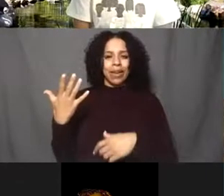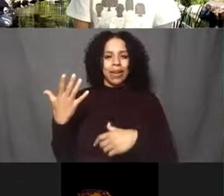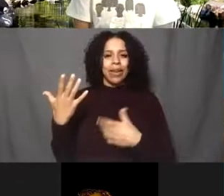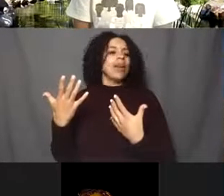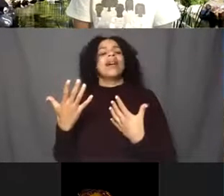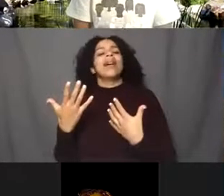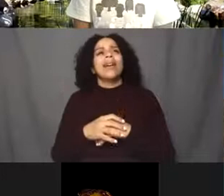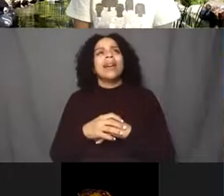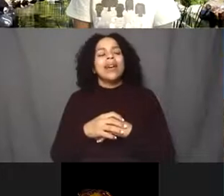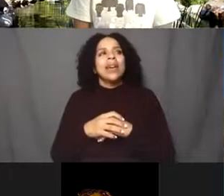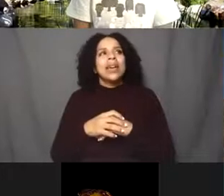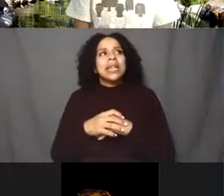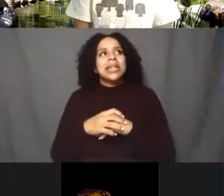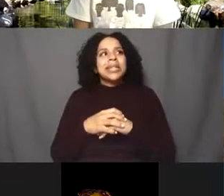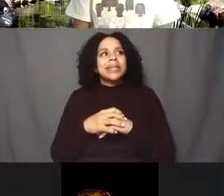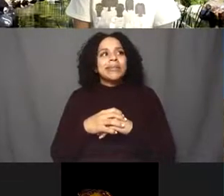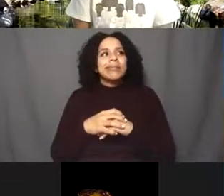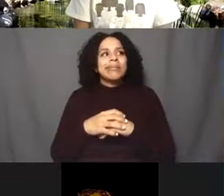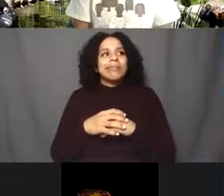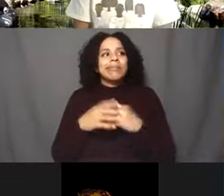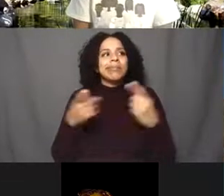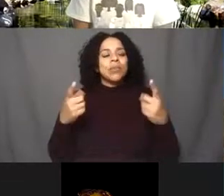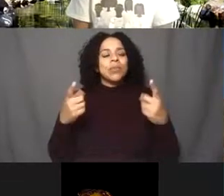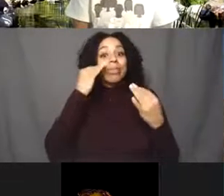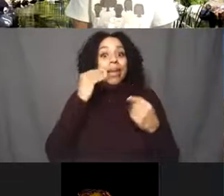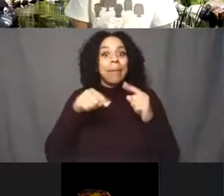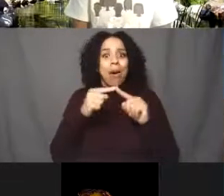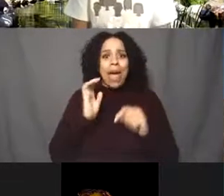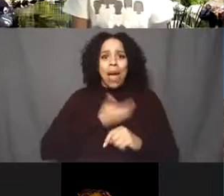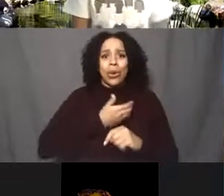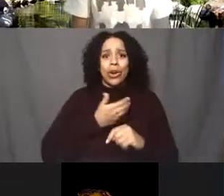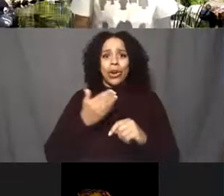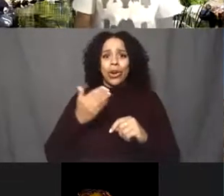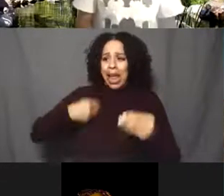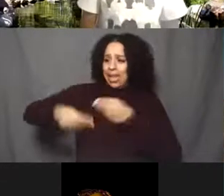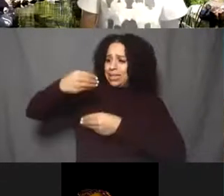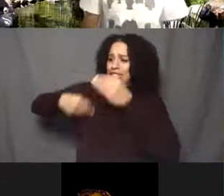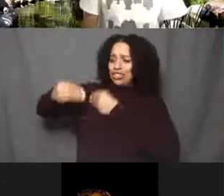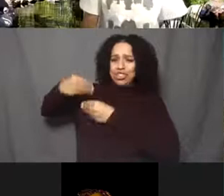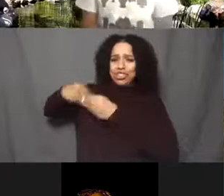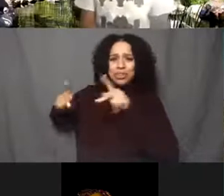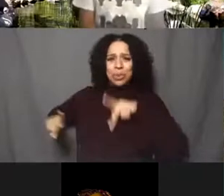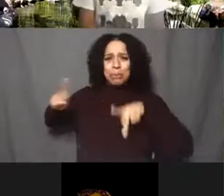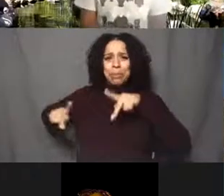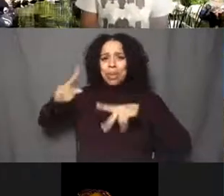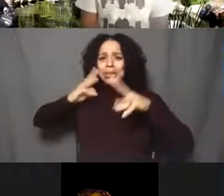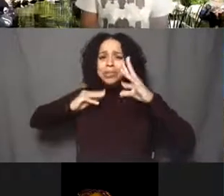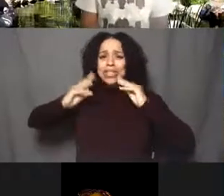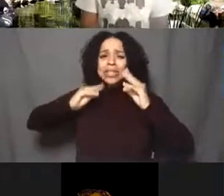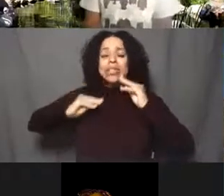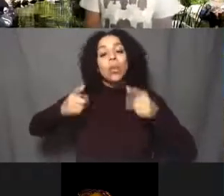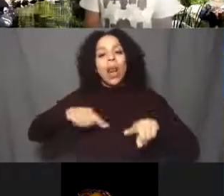again, thinking about what our ancestors have been through, I work at the New York Times. My life is not hard, even though the work might be emotionally